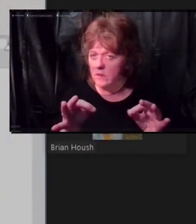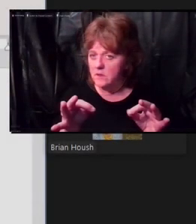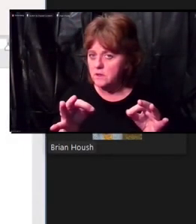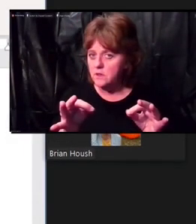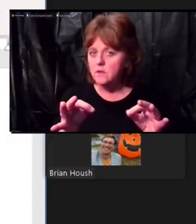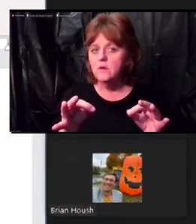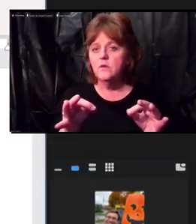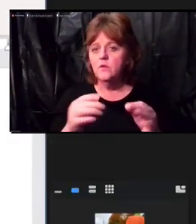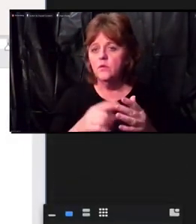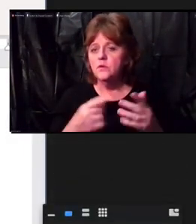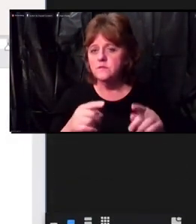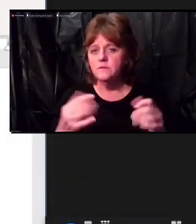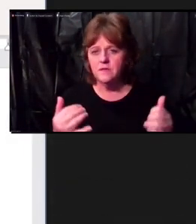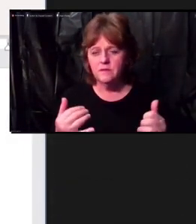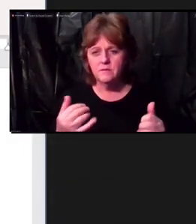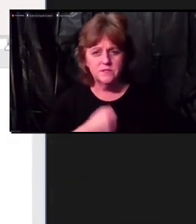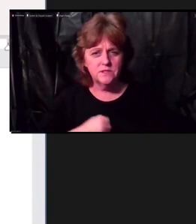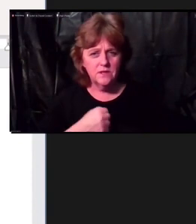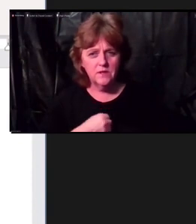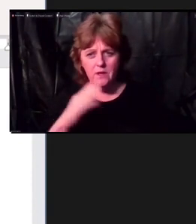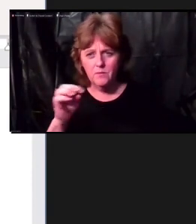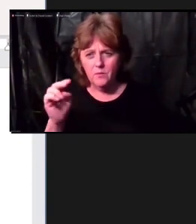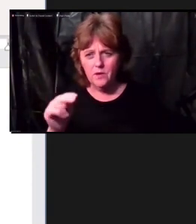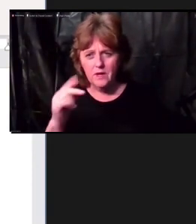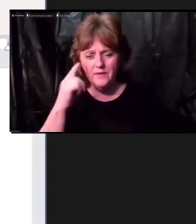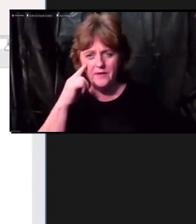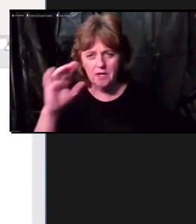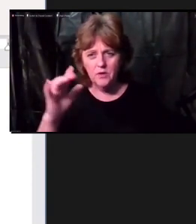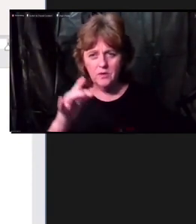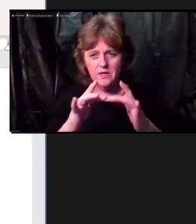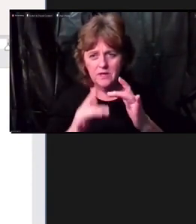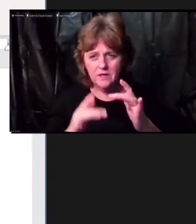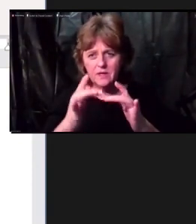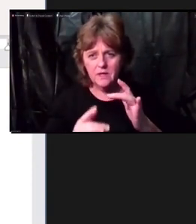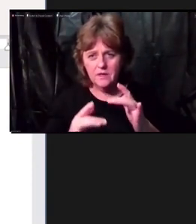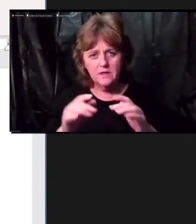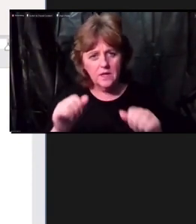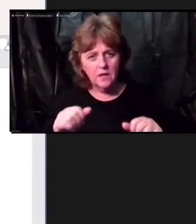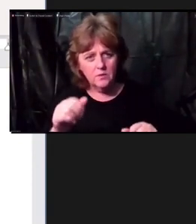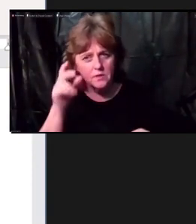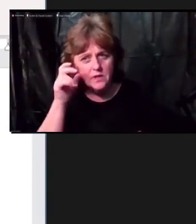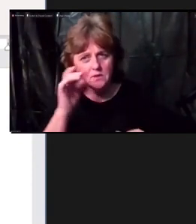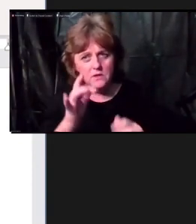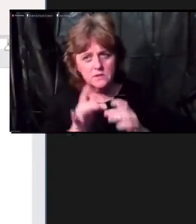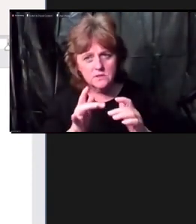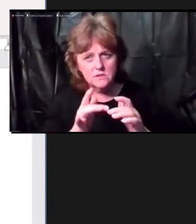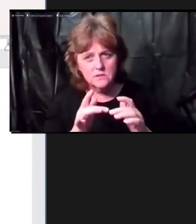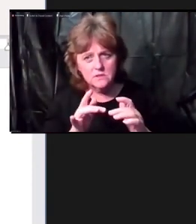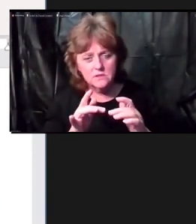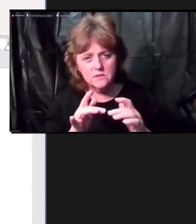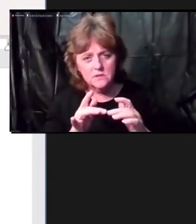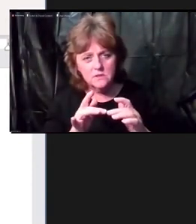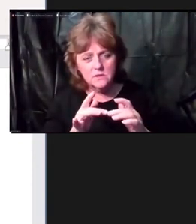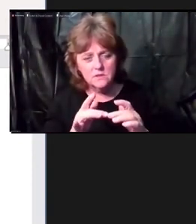Where we're at? Brian, I'm sorry. I think we're losing your signal. Sean, are you able to get the signal?